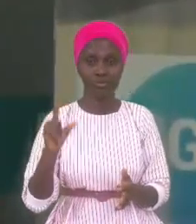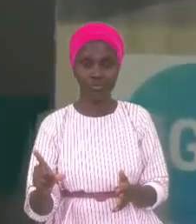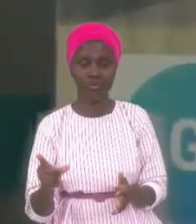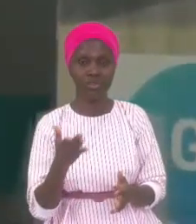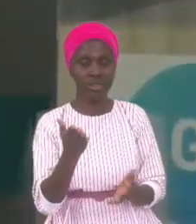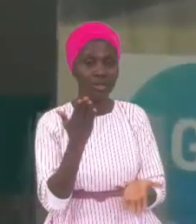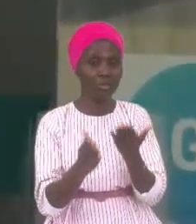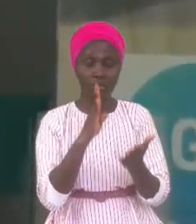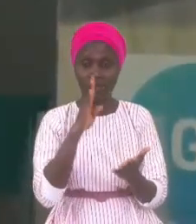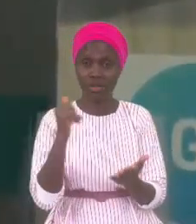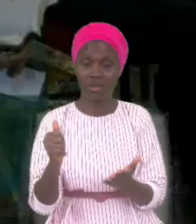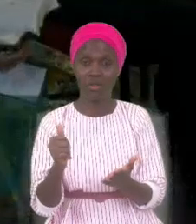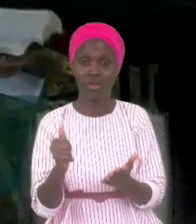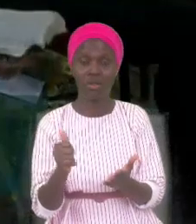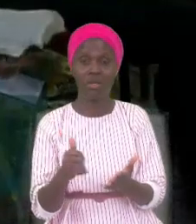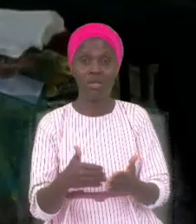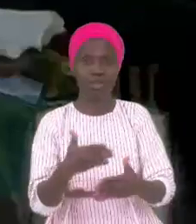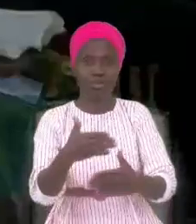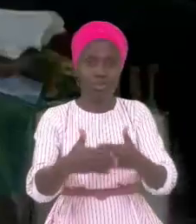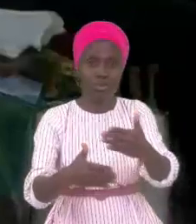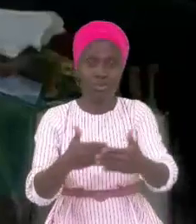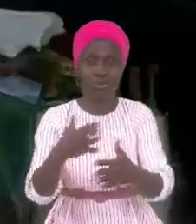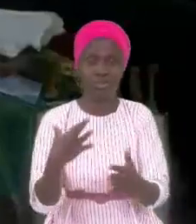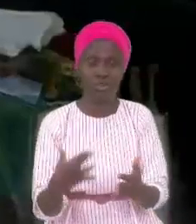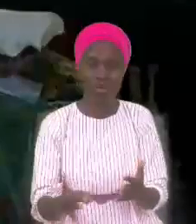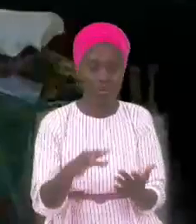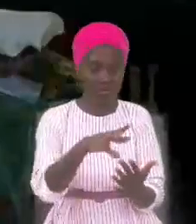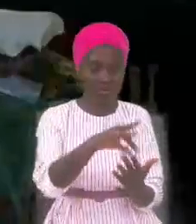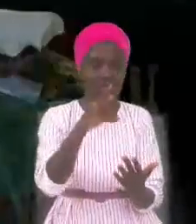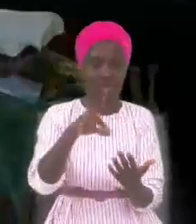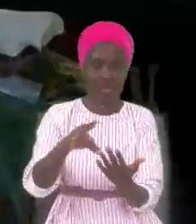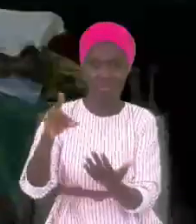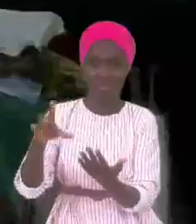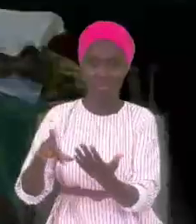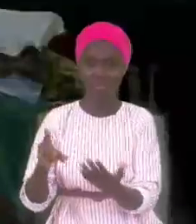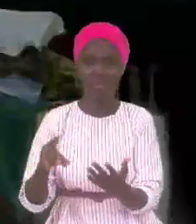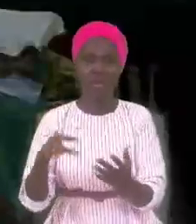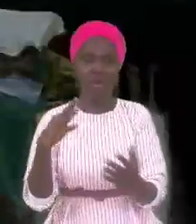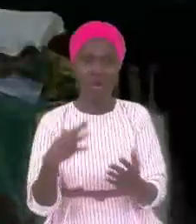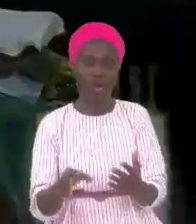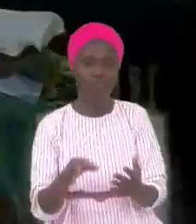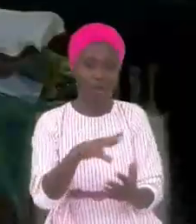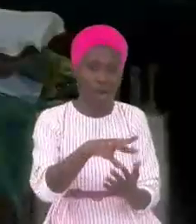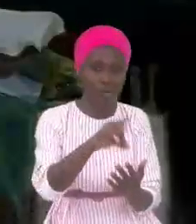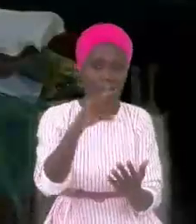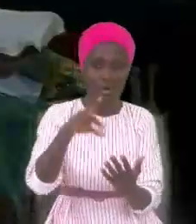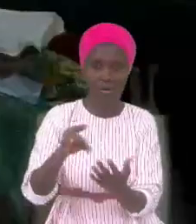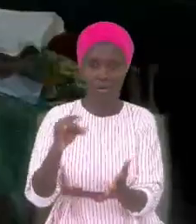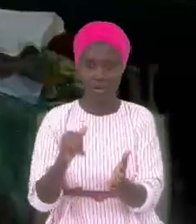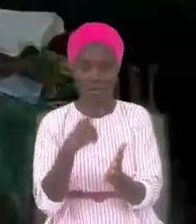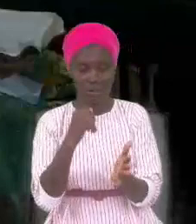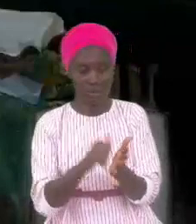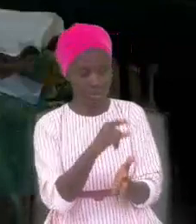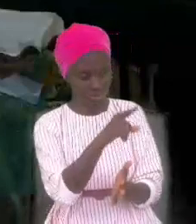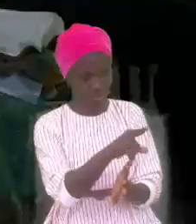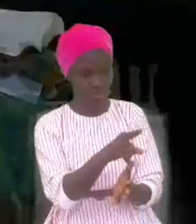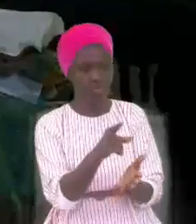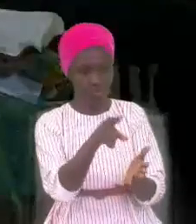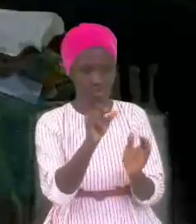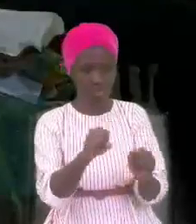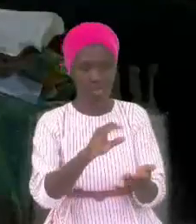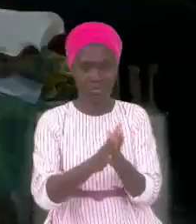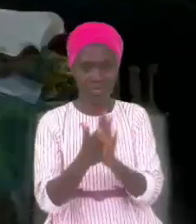process of appointment, a process of saying, okay, you be the minister. minister there. You be the overseer there.